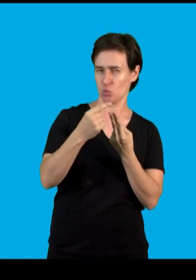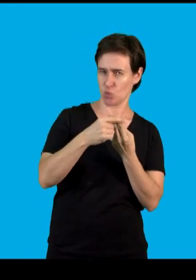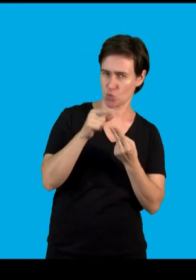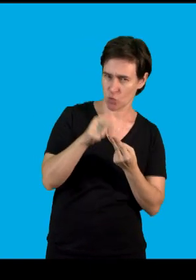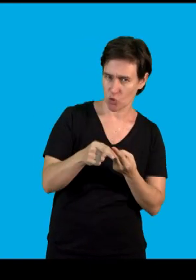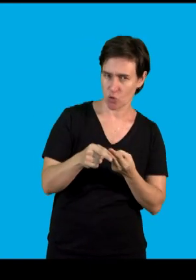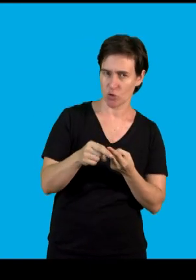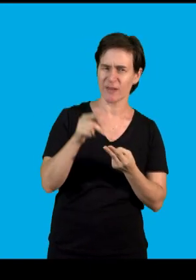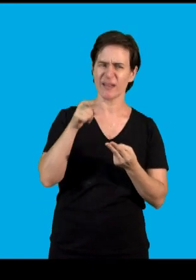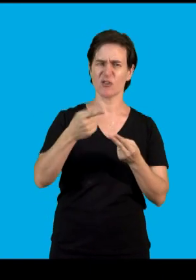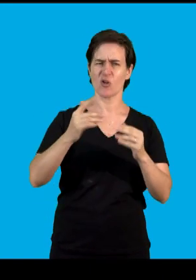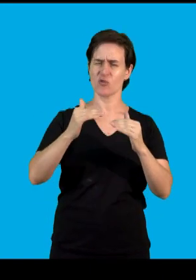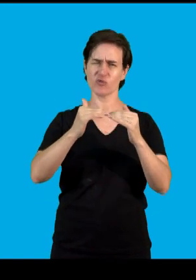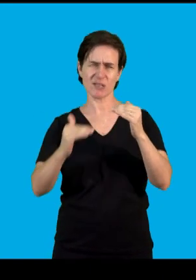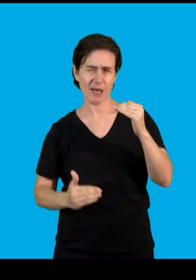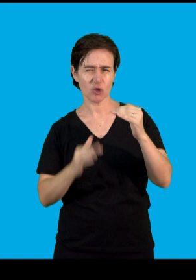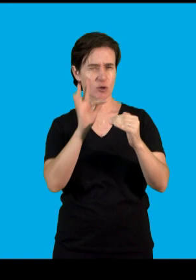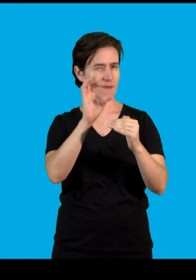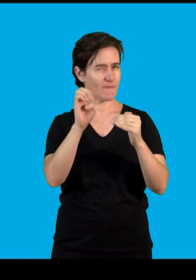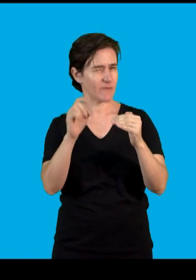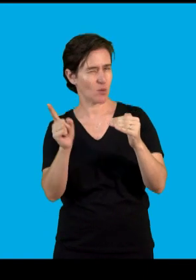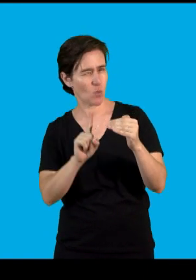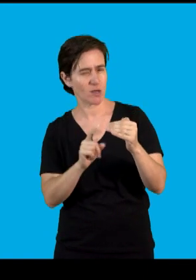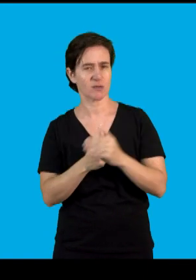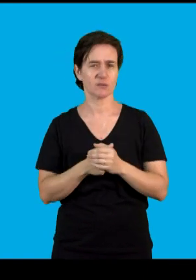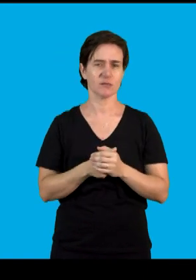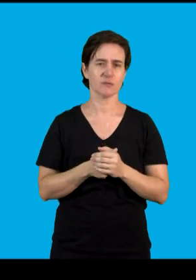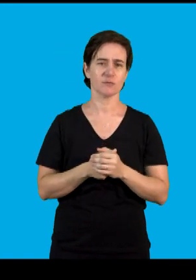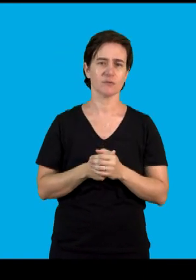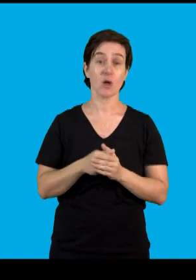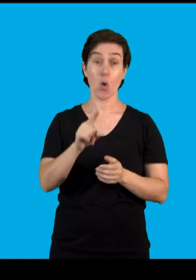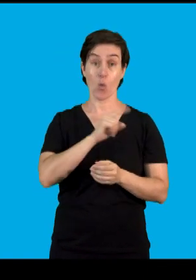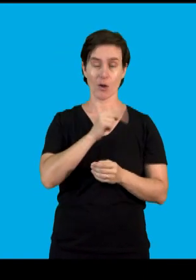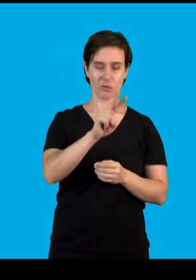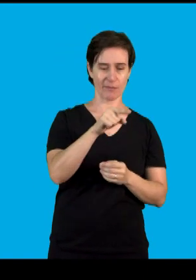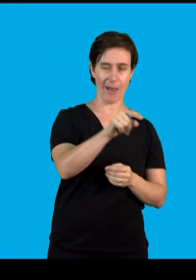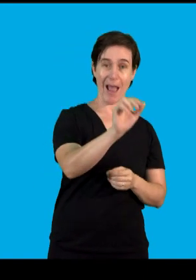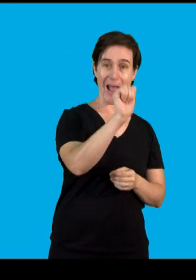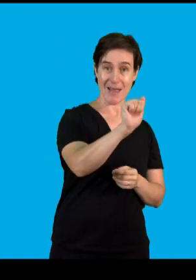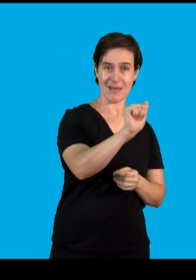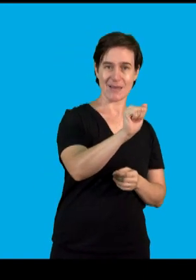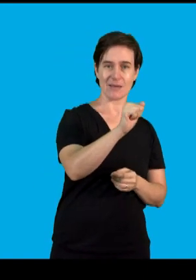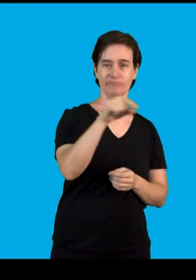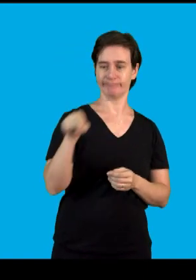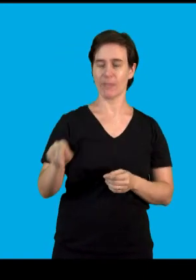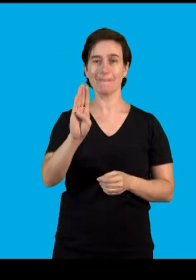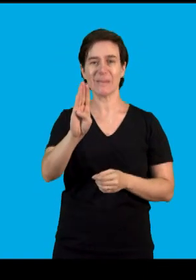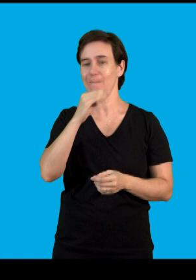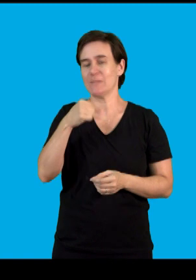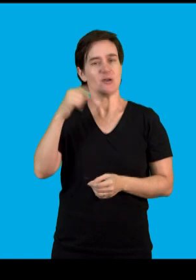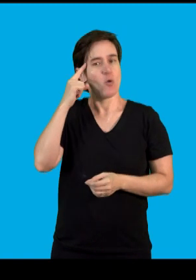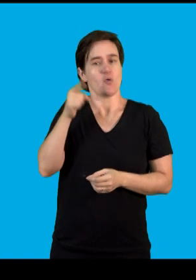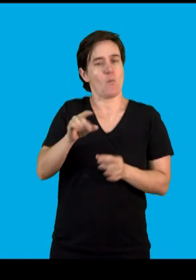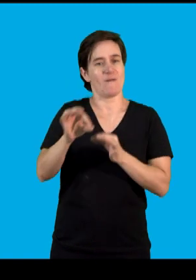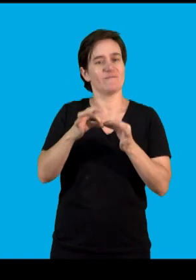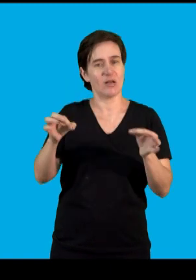going to calculate the reduction in fees. Why can we see it? Because there is variables